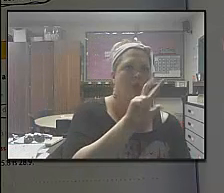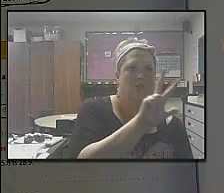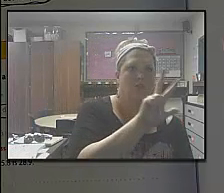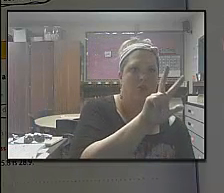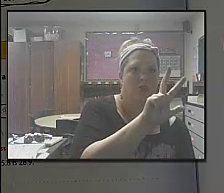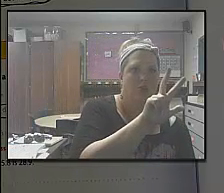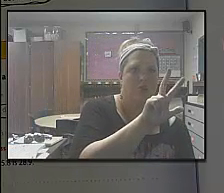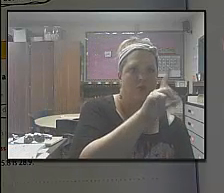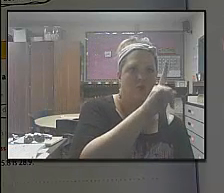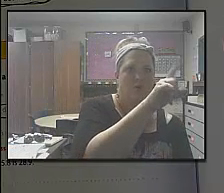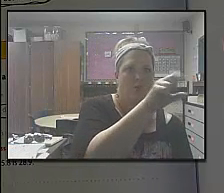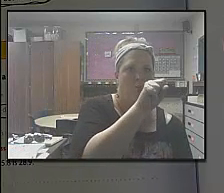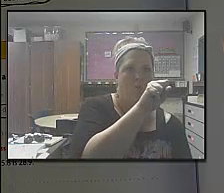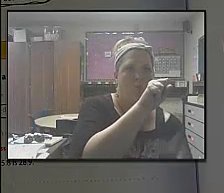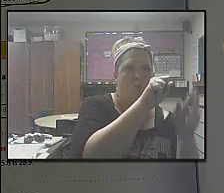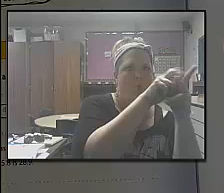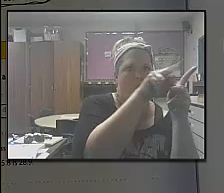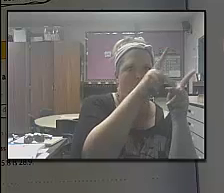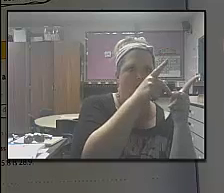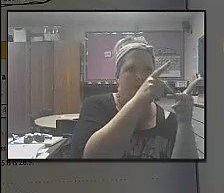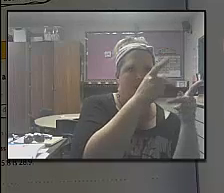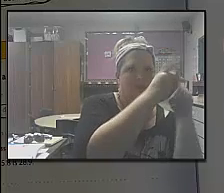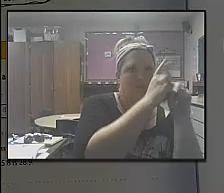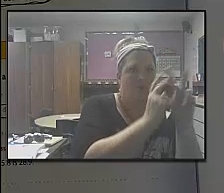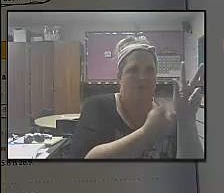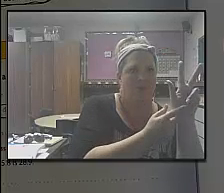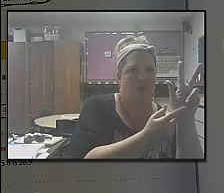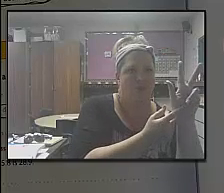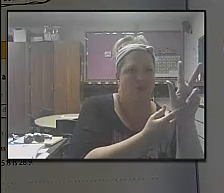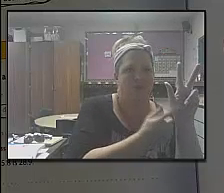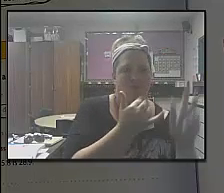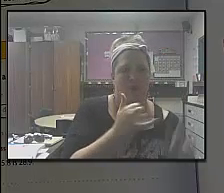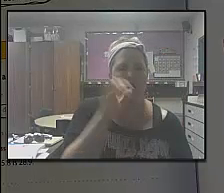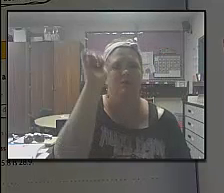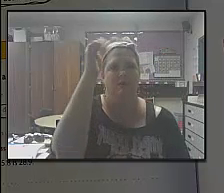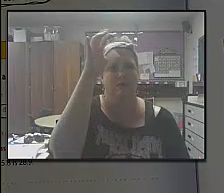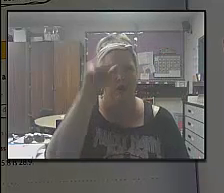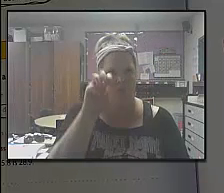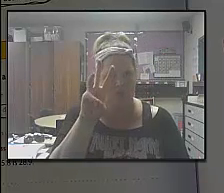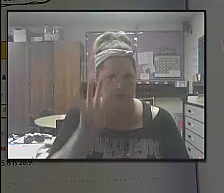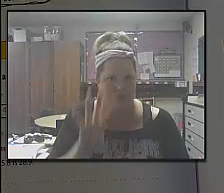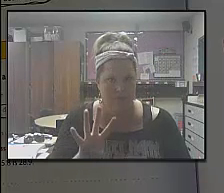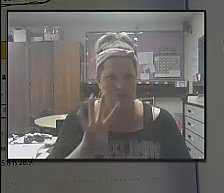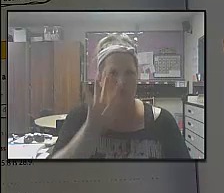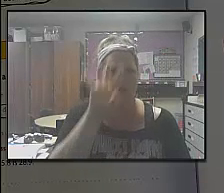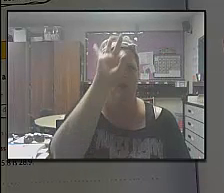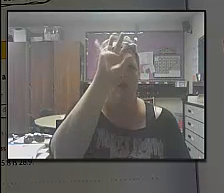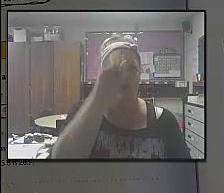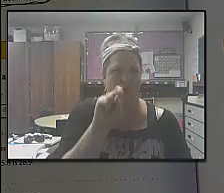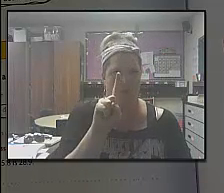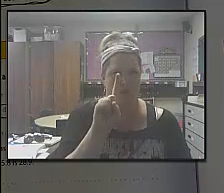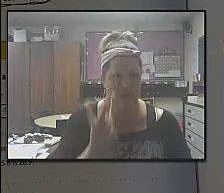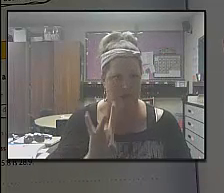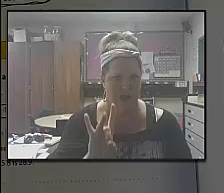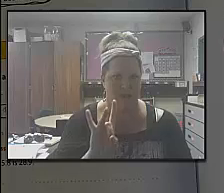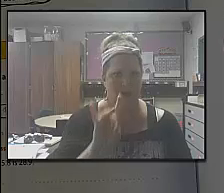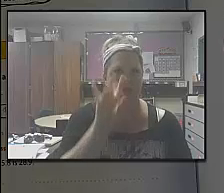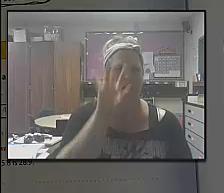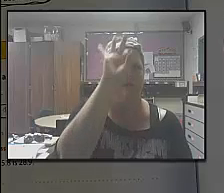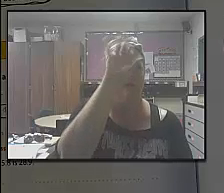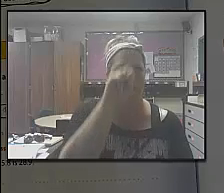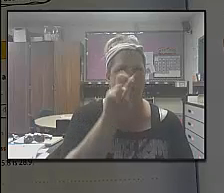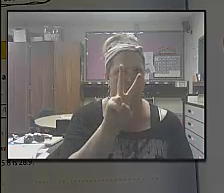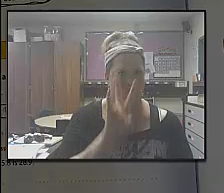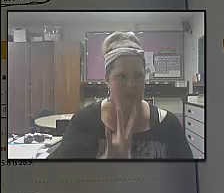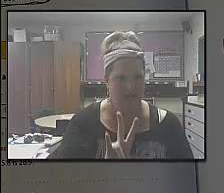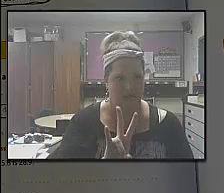ones place to borrow. Now 10 take away 6 is 4. 9 take away 1 is 8. 9 take away 2 is